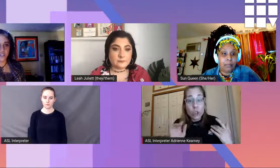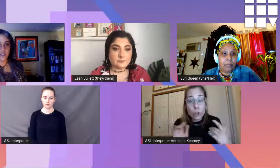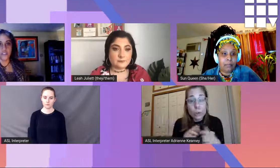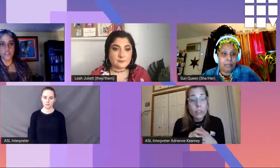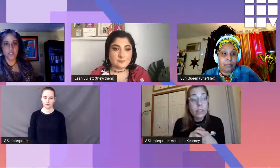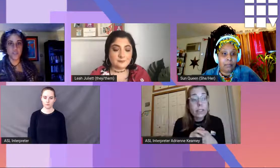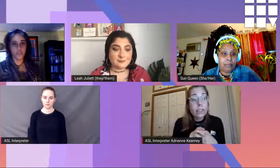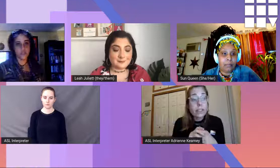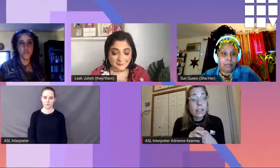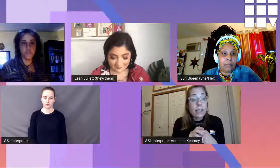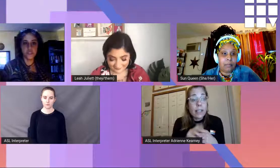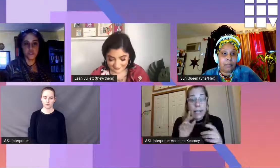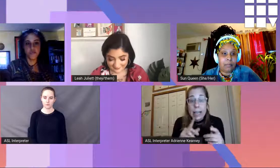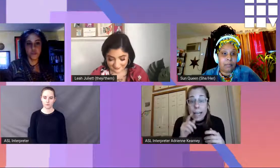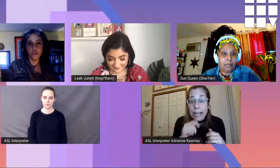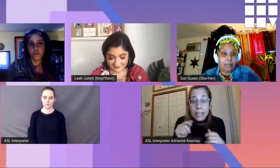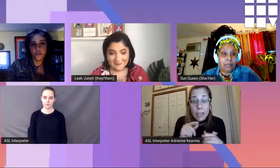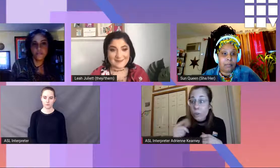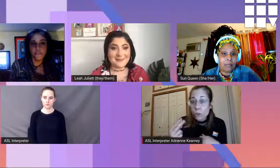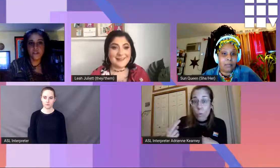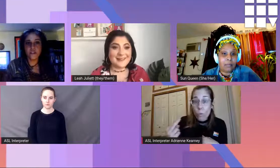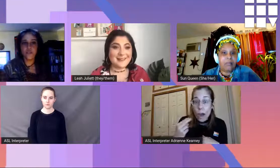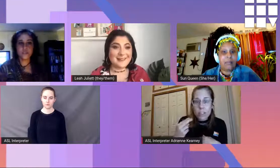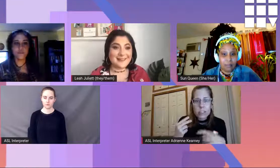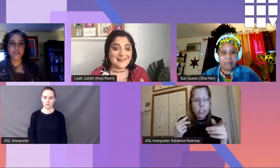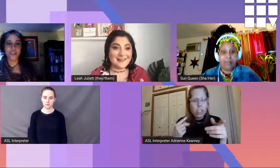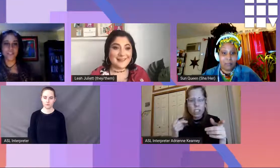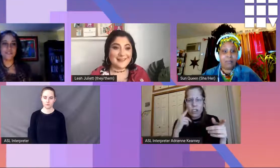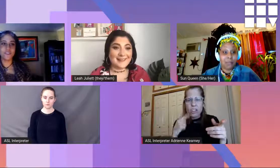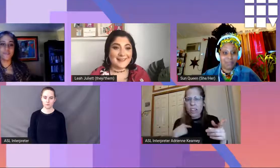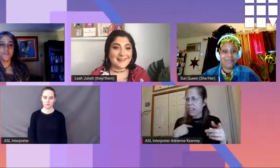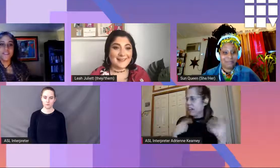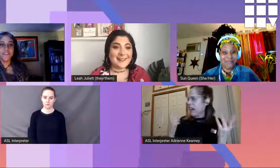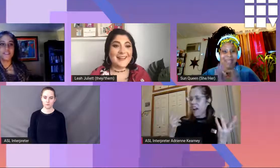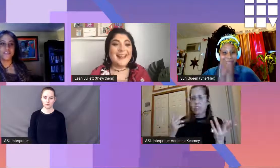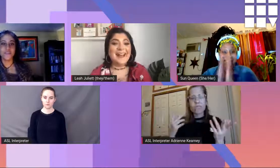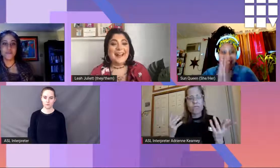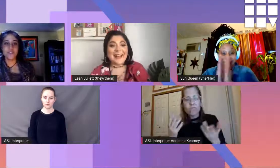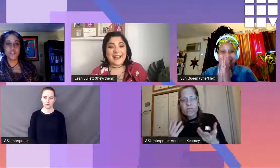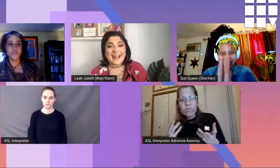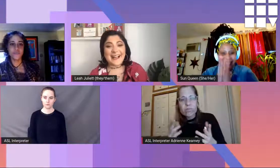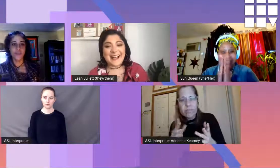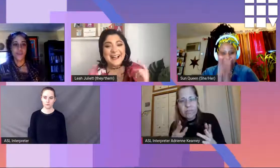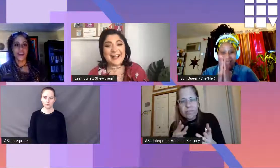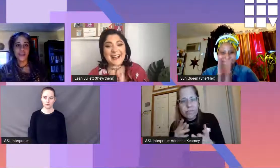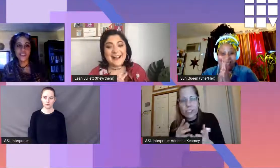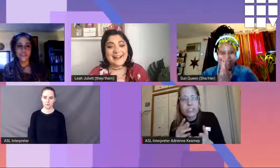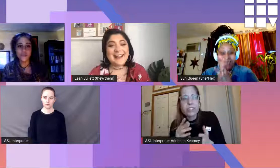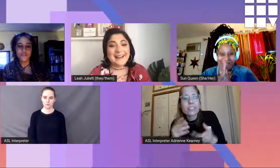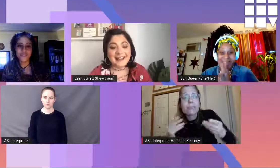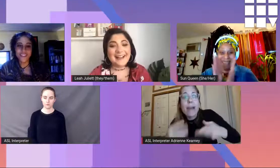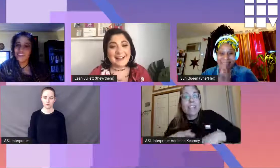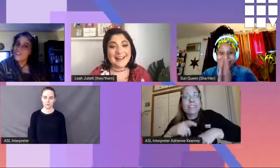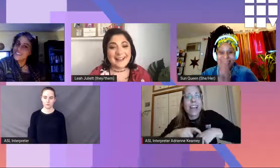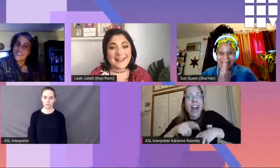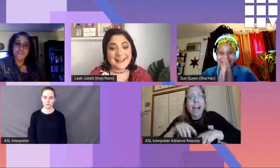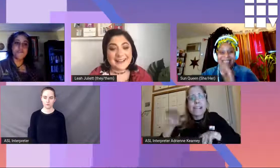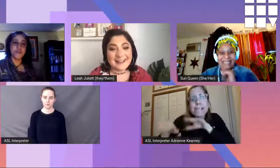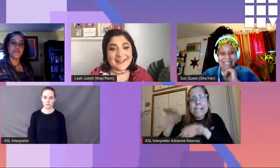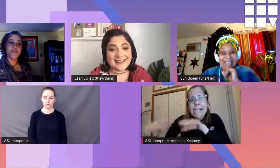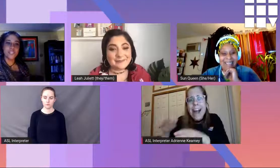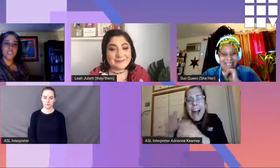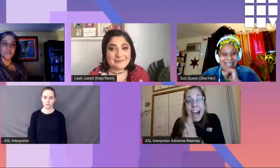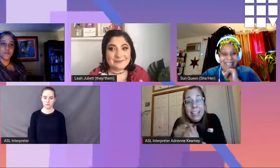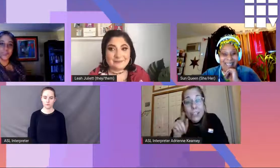going to spend all this time telling people to give people money? Hello, welcome to my activism. Yes, that's what I'm going to do. I think that we spent, because